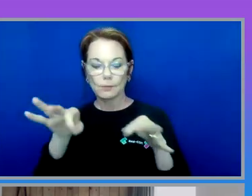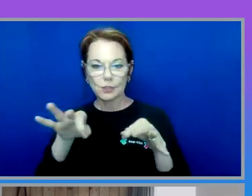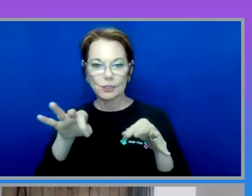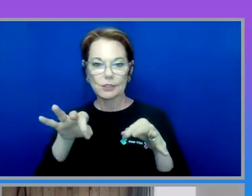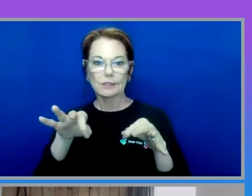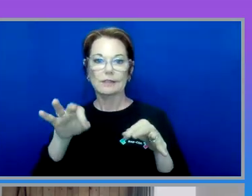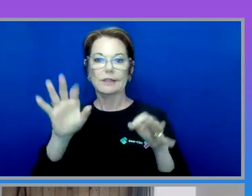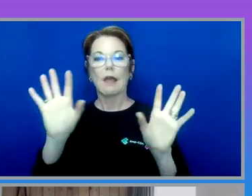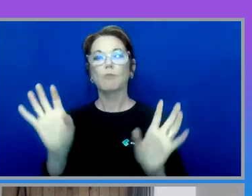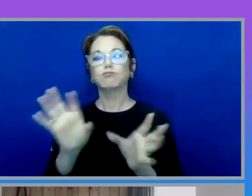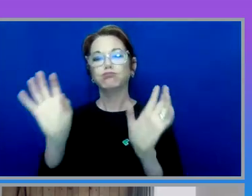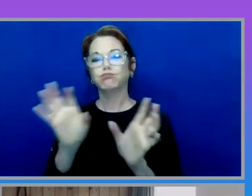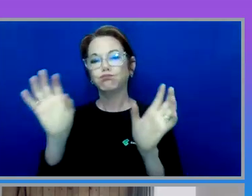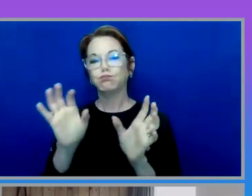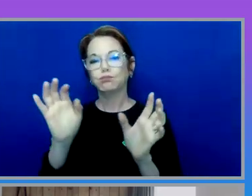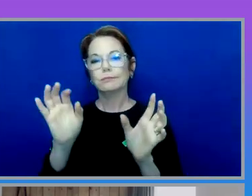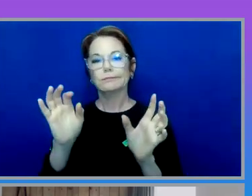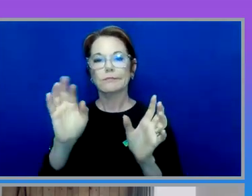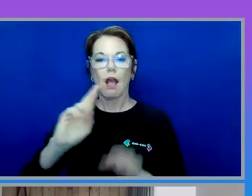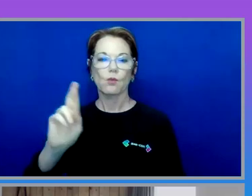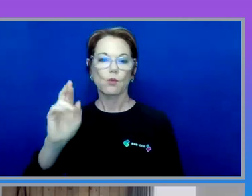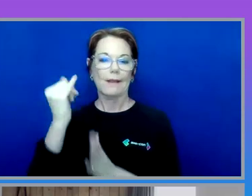some decorative graphic art to the right.